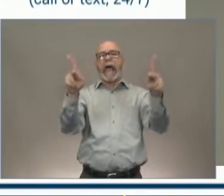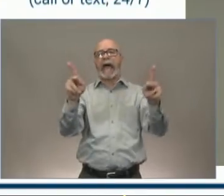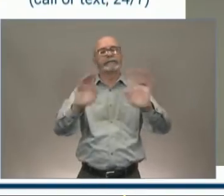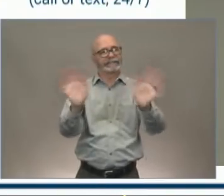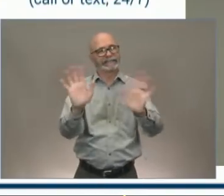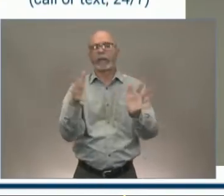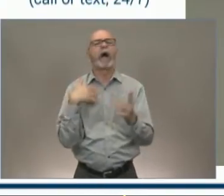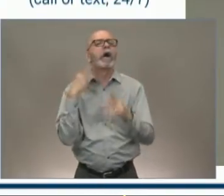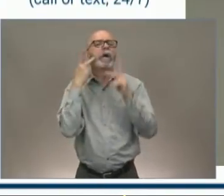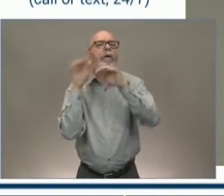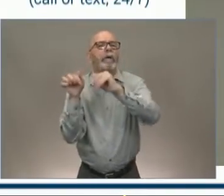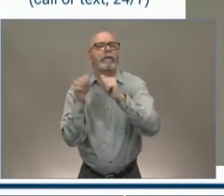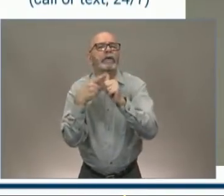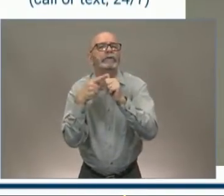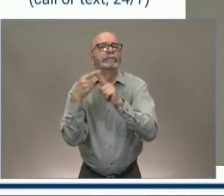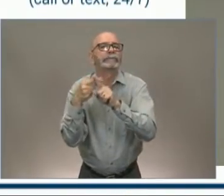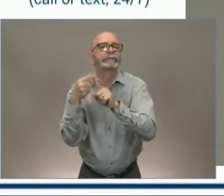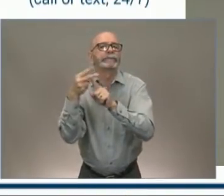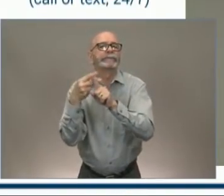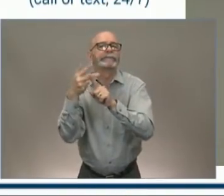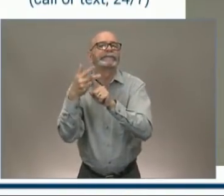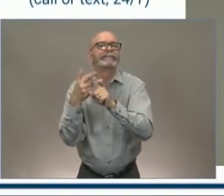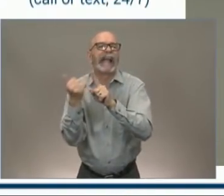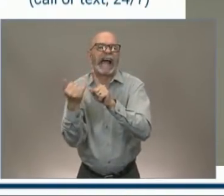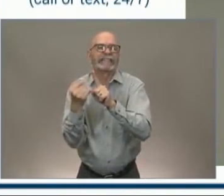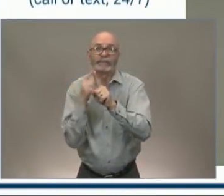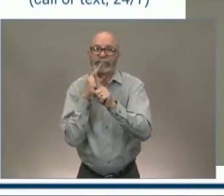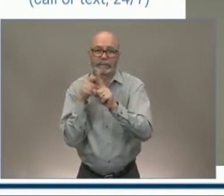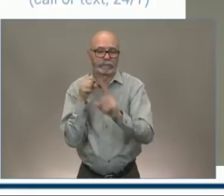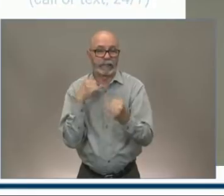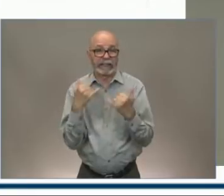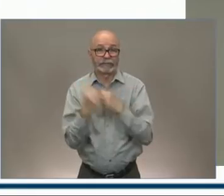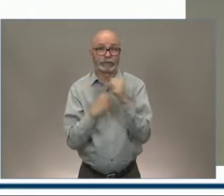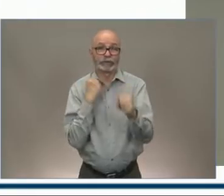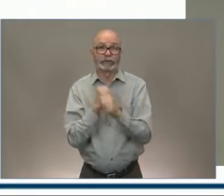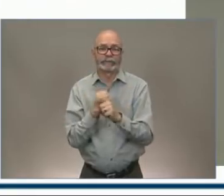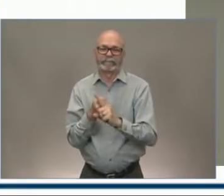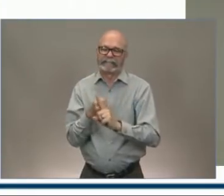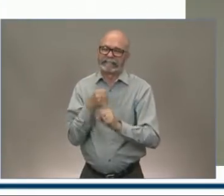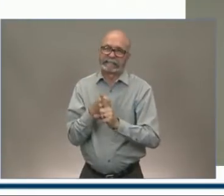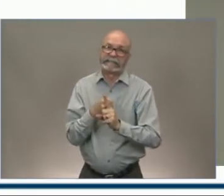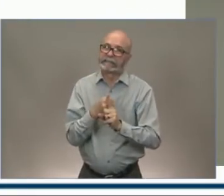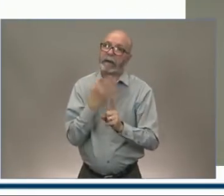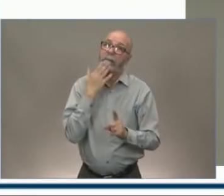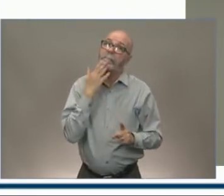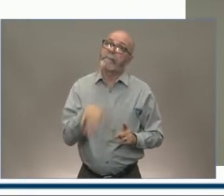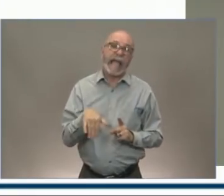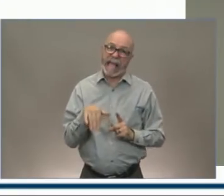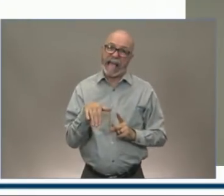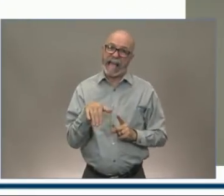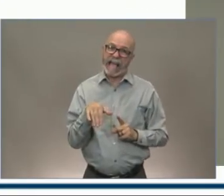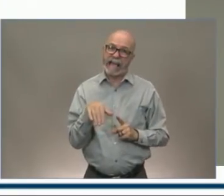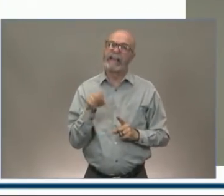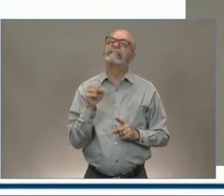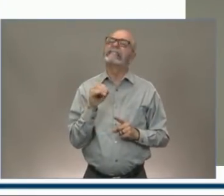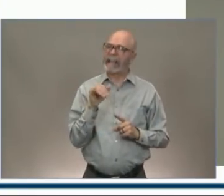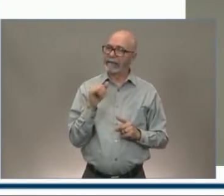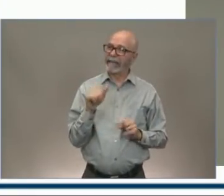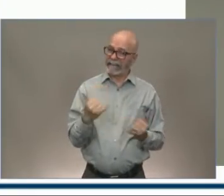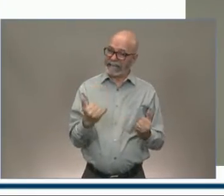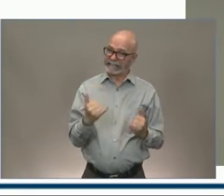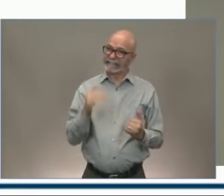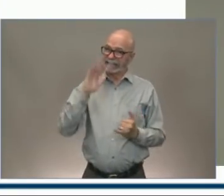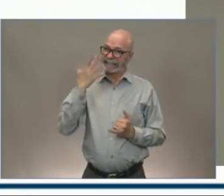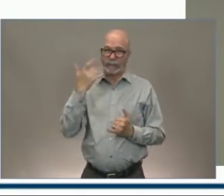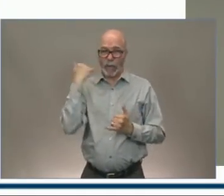very precarious time that even though the virus is coming down, there's still lots of virus activity out there. There's a